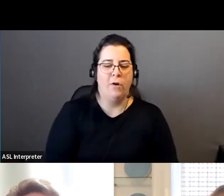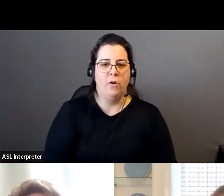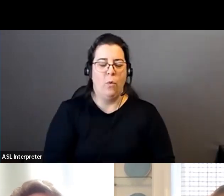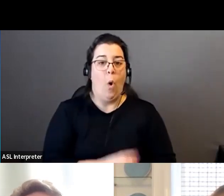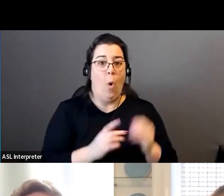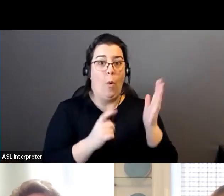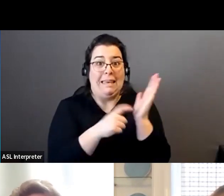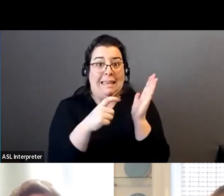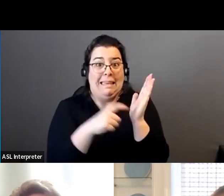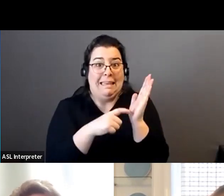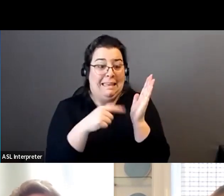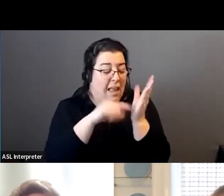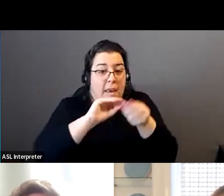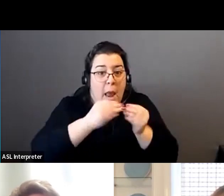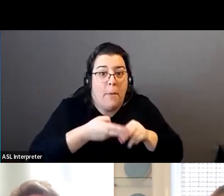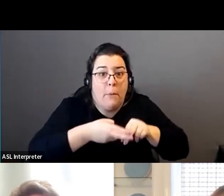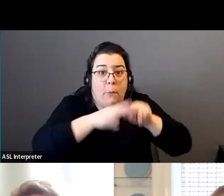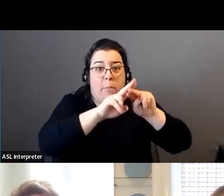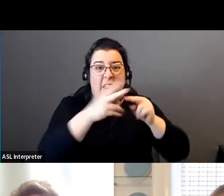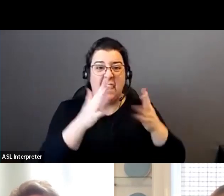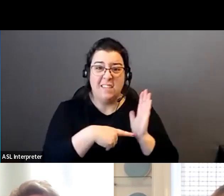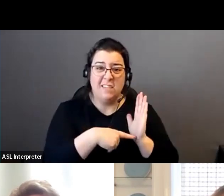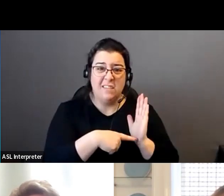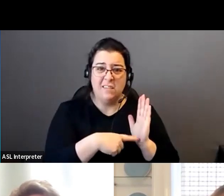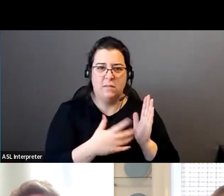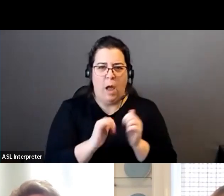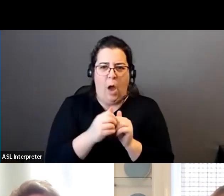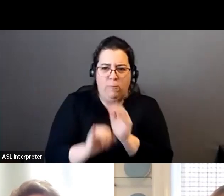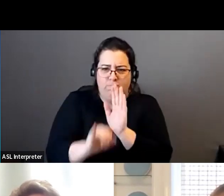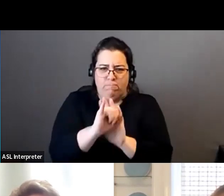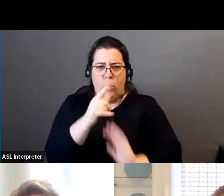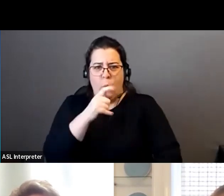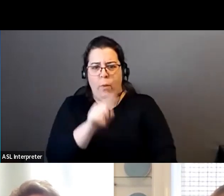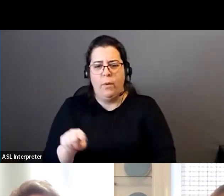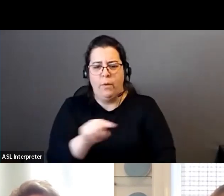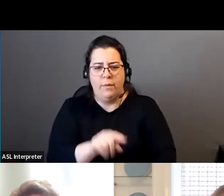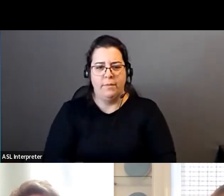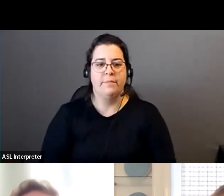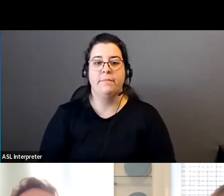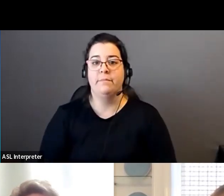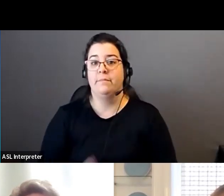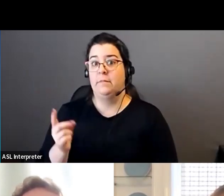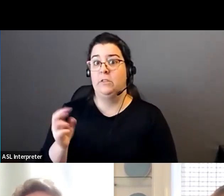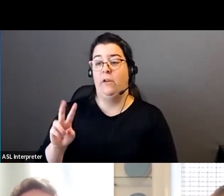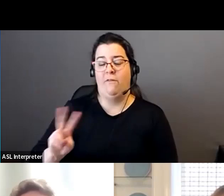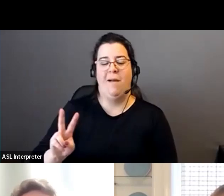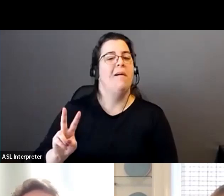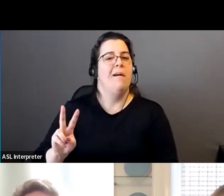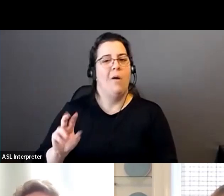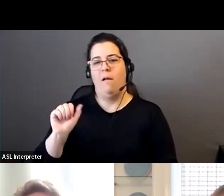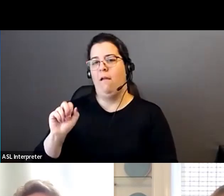numbers? Followers. And this is something I became more attuned to in the last 2 or 3 years, my analytics. Okay.